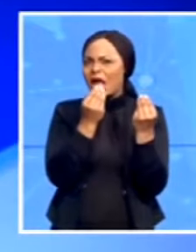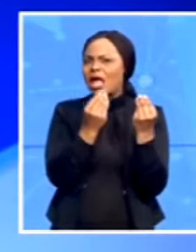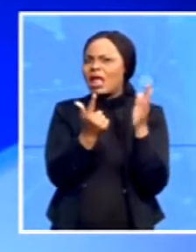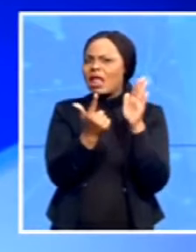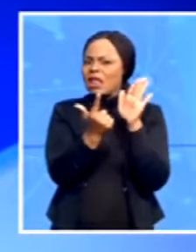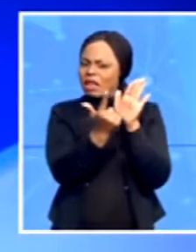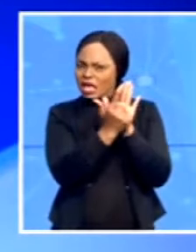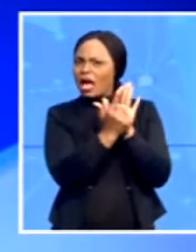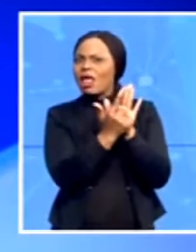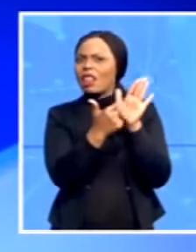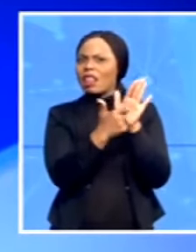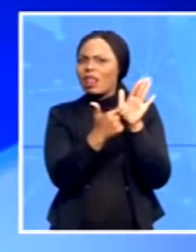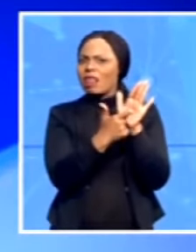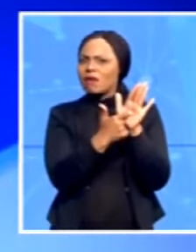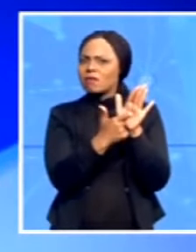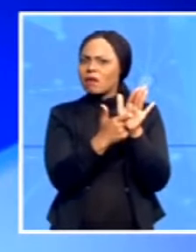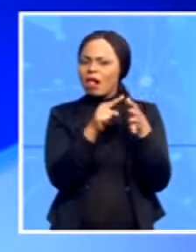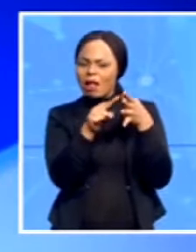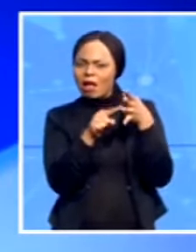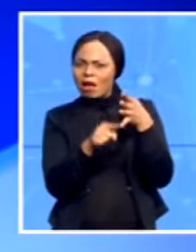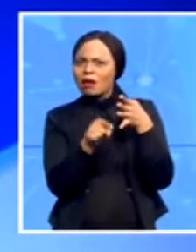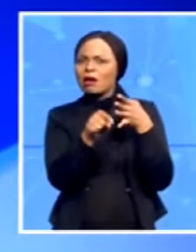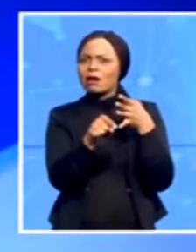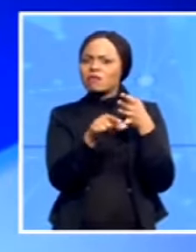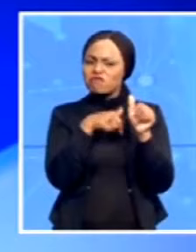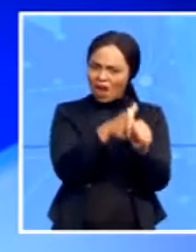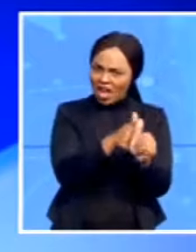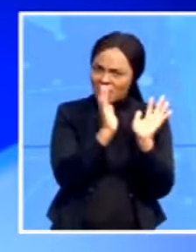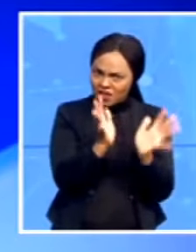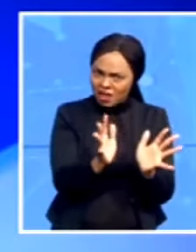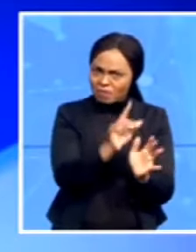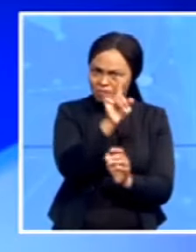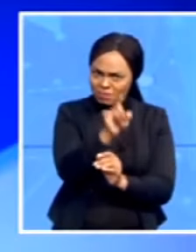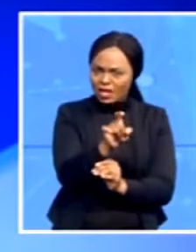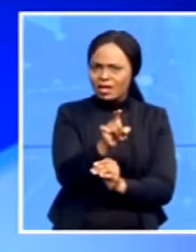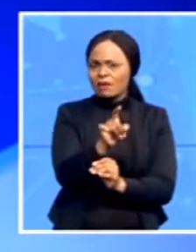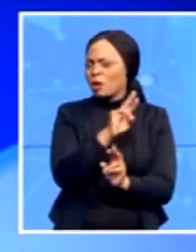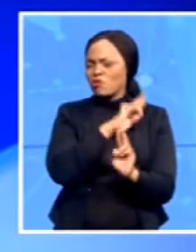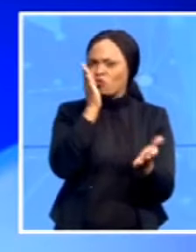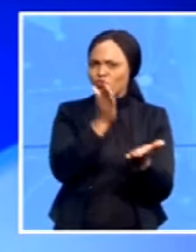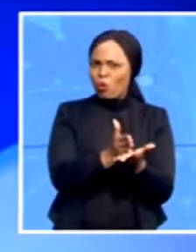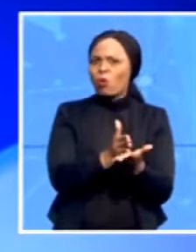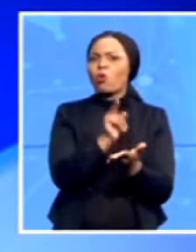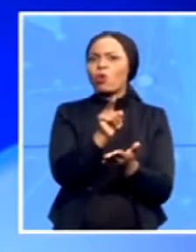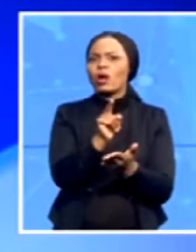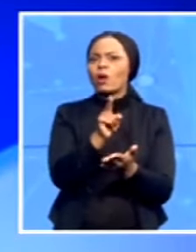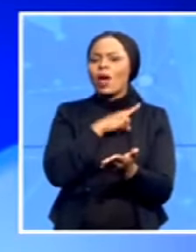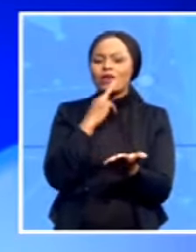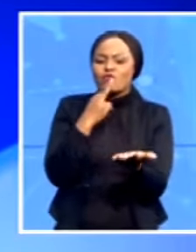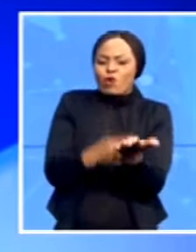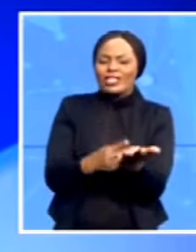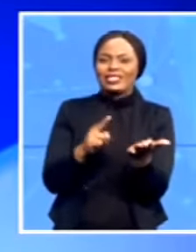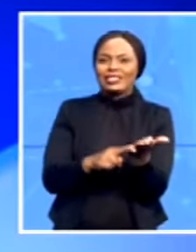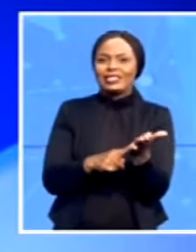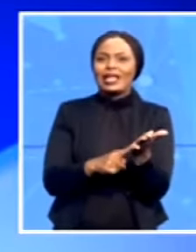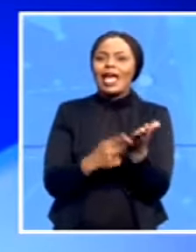postponement. I think they took it for granted that the report on its own, it's a legal advice for the Commission, and therefore they did not actually do a